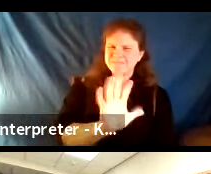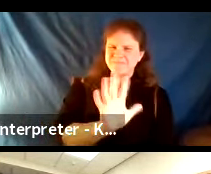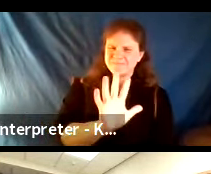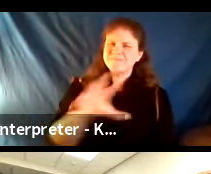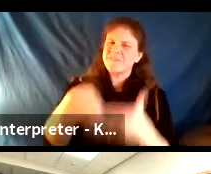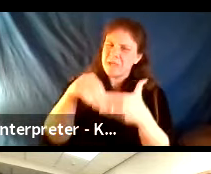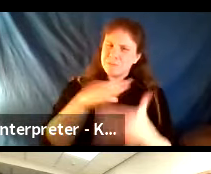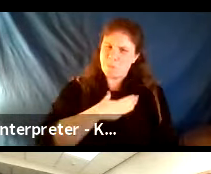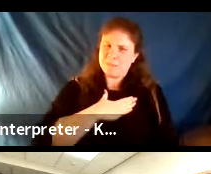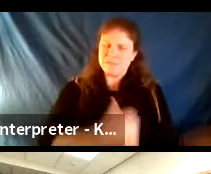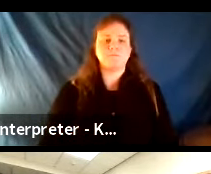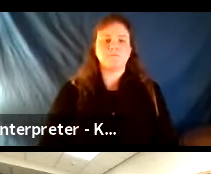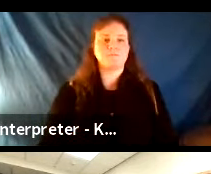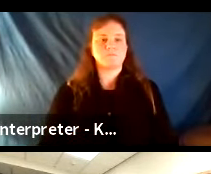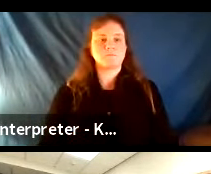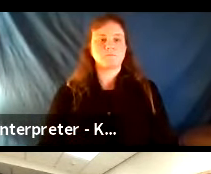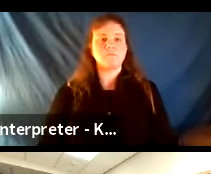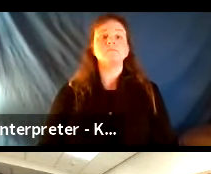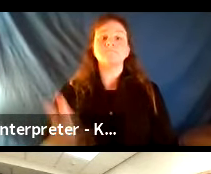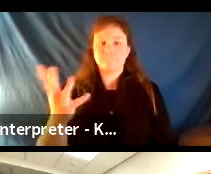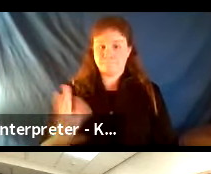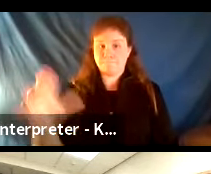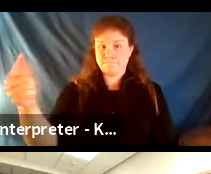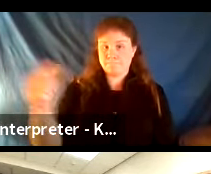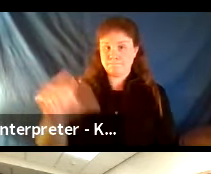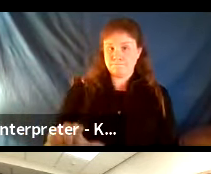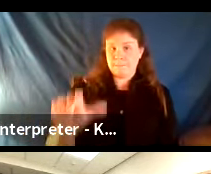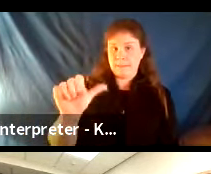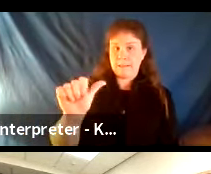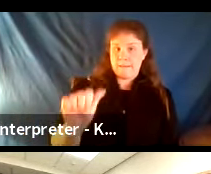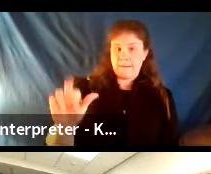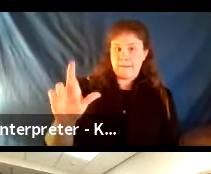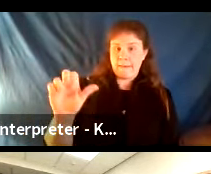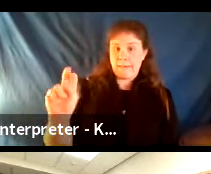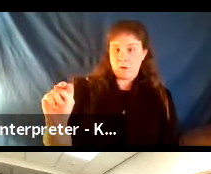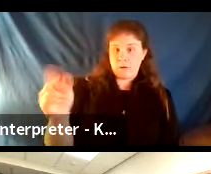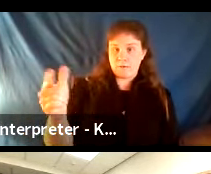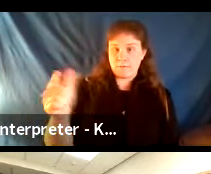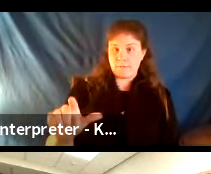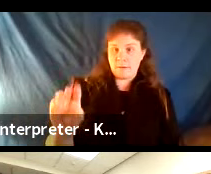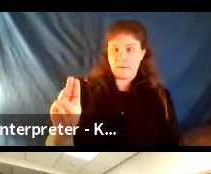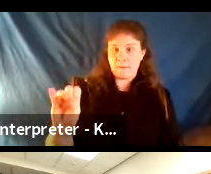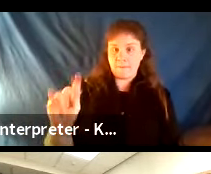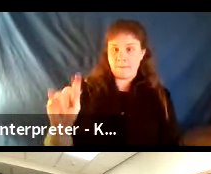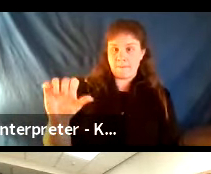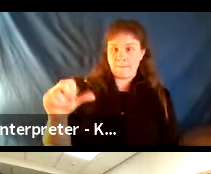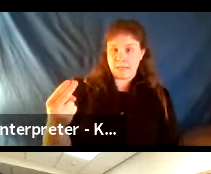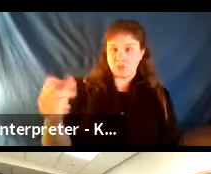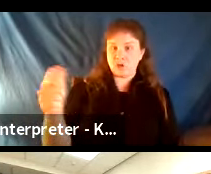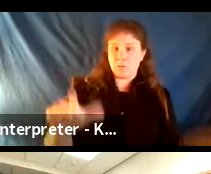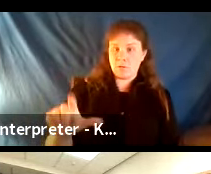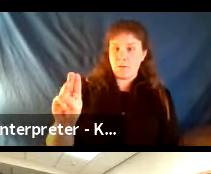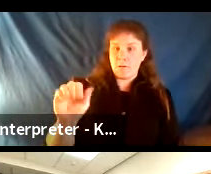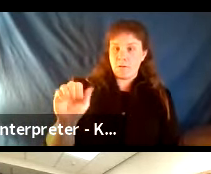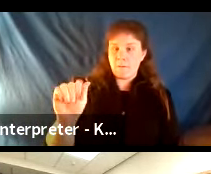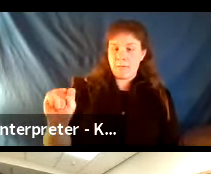Thank you, Jody. Let's go on to Aaron, and then we'll go to Mitch, and then we'll go to Matt, and then we'll go to Orville, and then